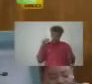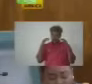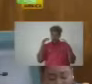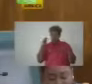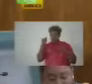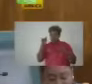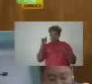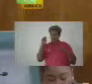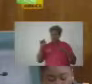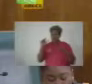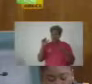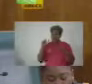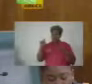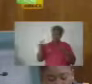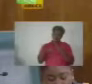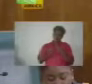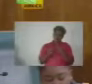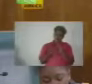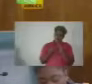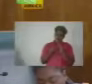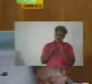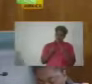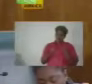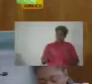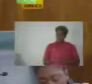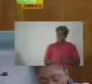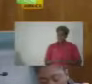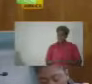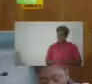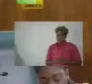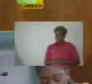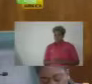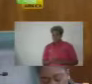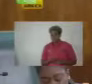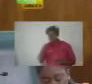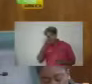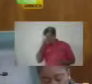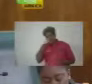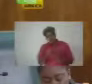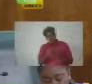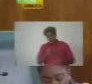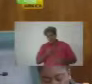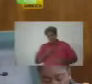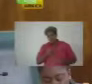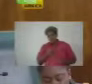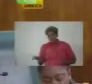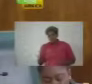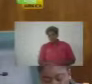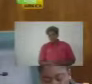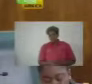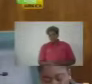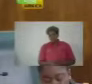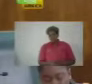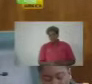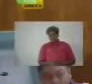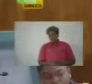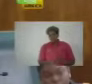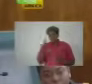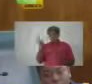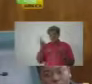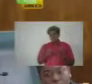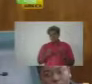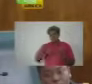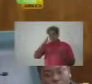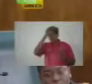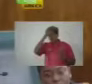Abatement Act should be reviewed. If you're serious about it. But they're not serious about it. The second is paternity